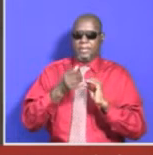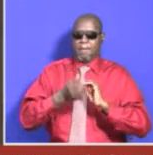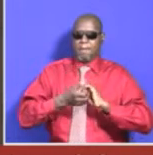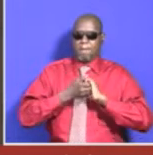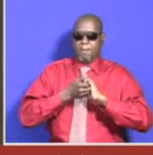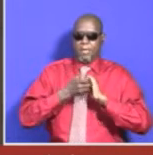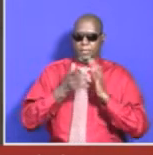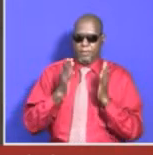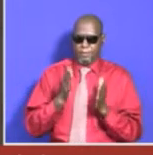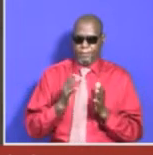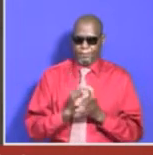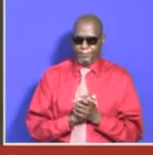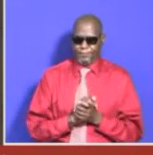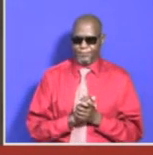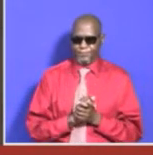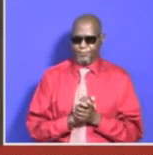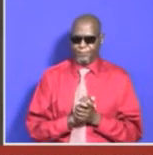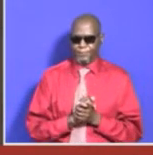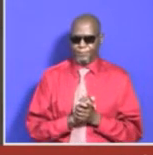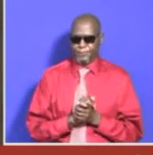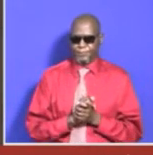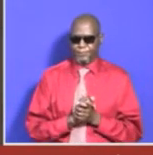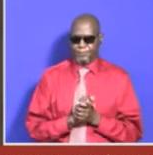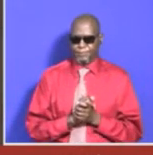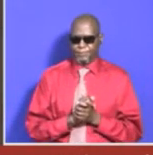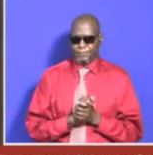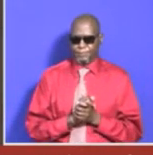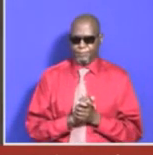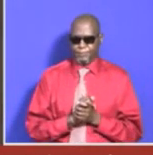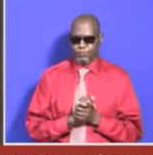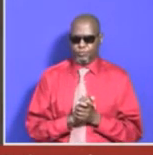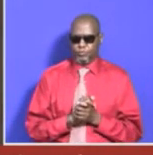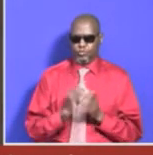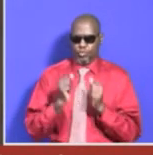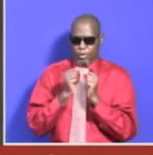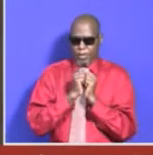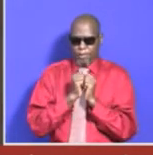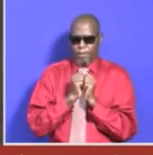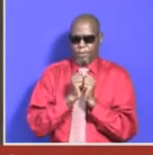Together with our partners, we have been able to